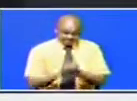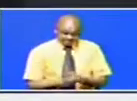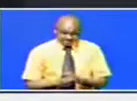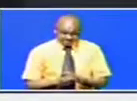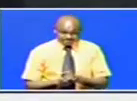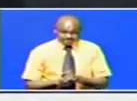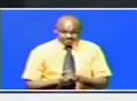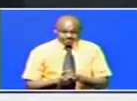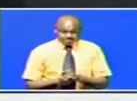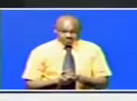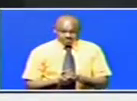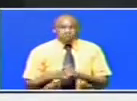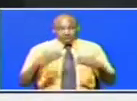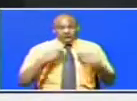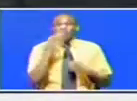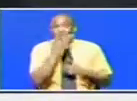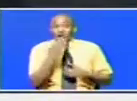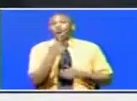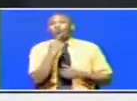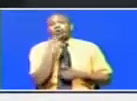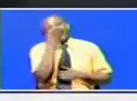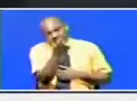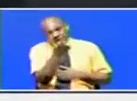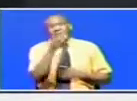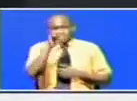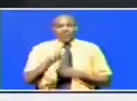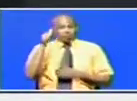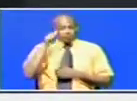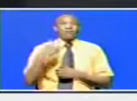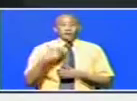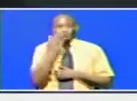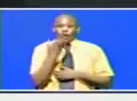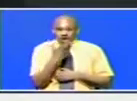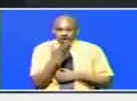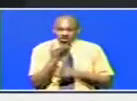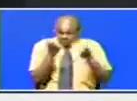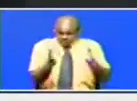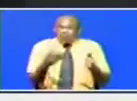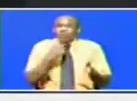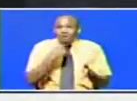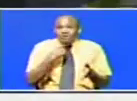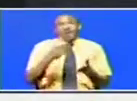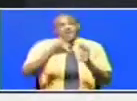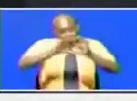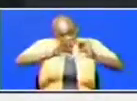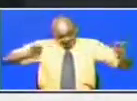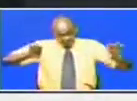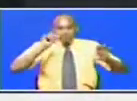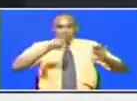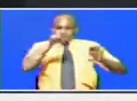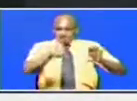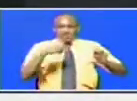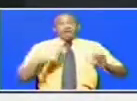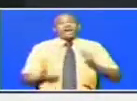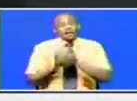have the oil in Turkana. We have the oil in South Sudan. Then now we wanted to have a pipeline that can actually